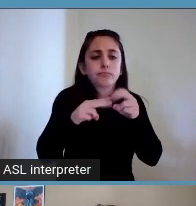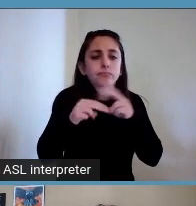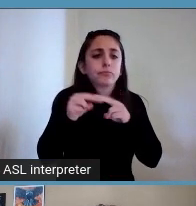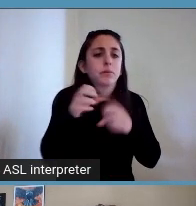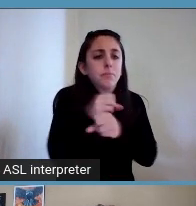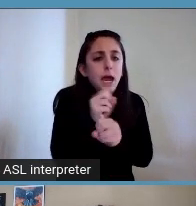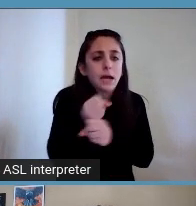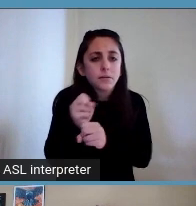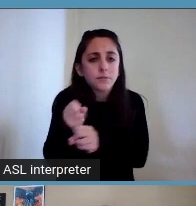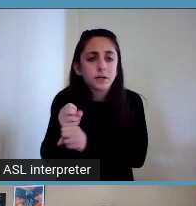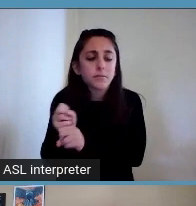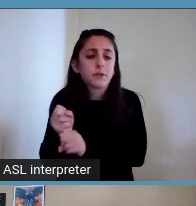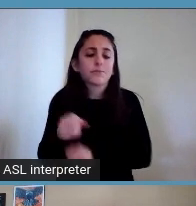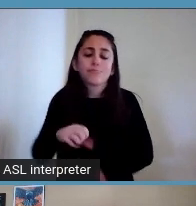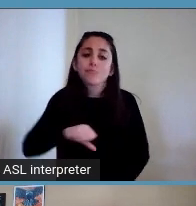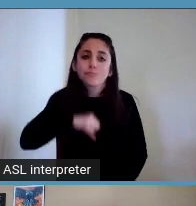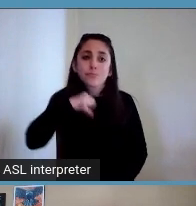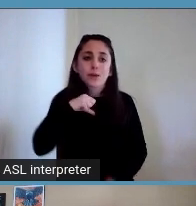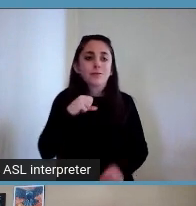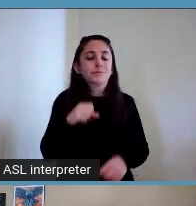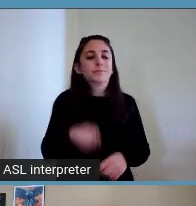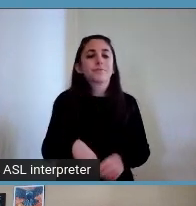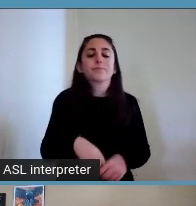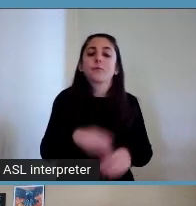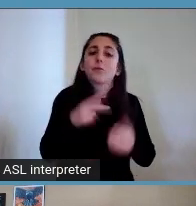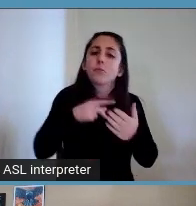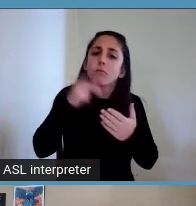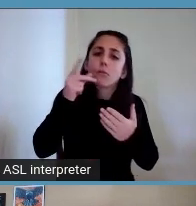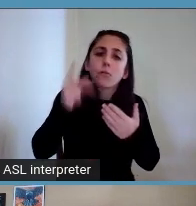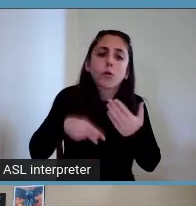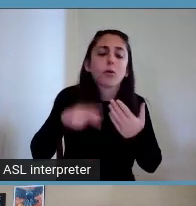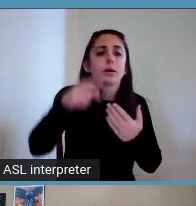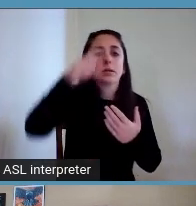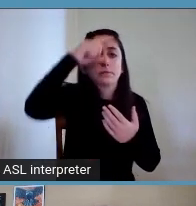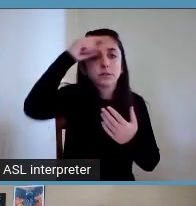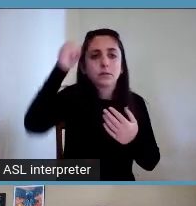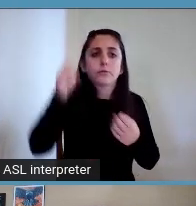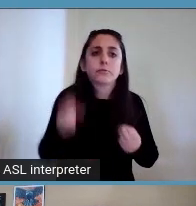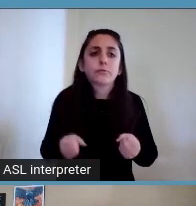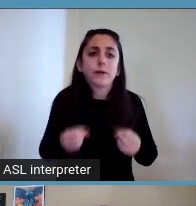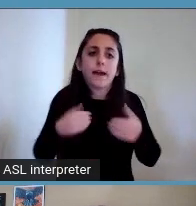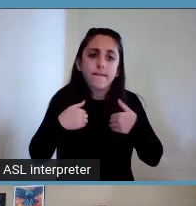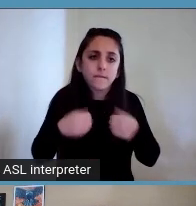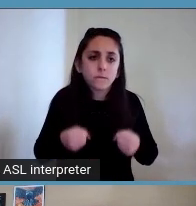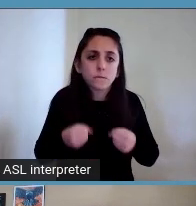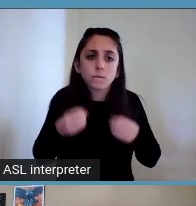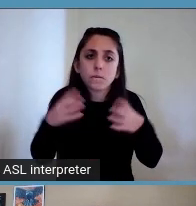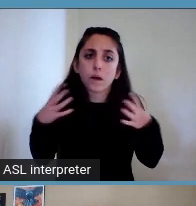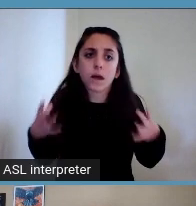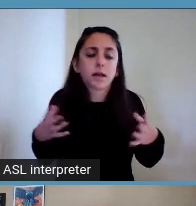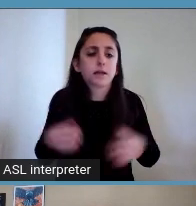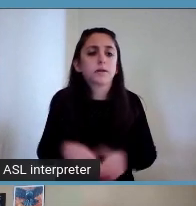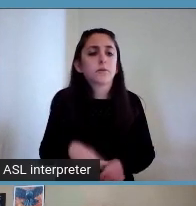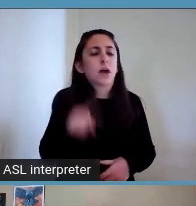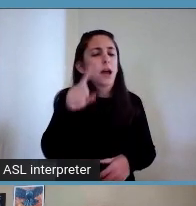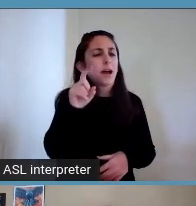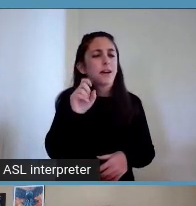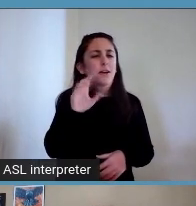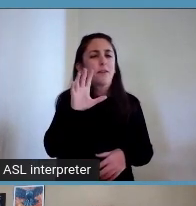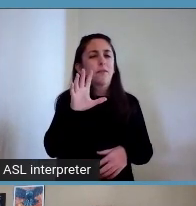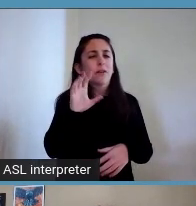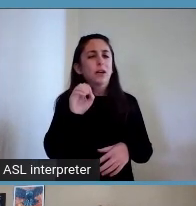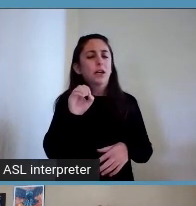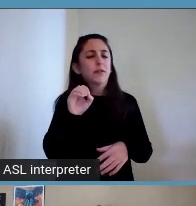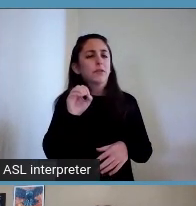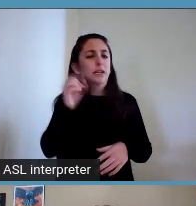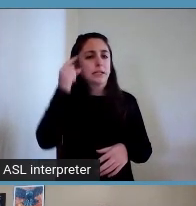lots of summer programs. In a normal year, was like 150 summer programs. One of those